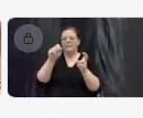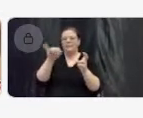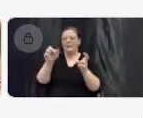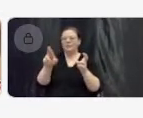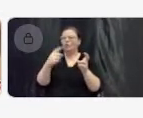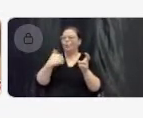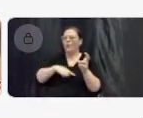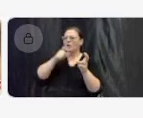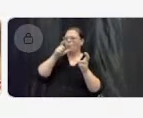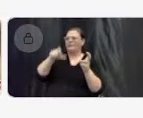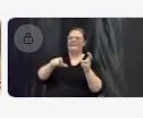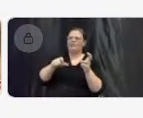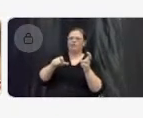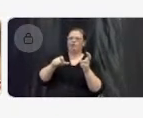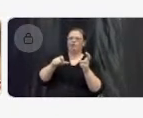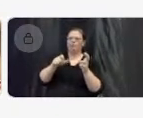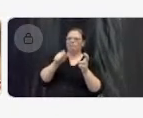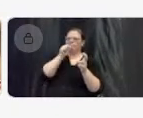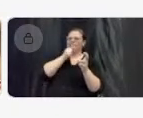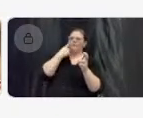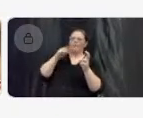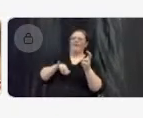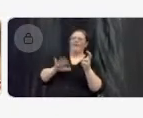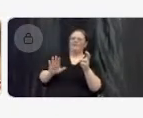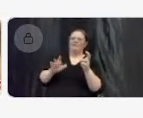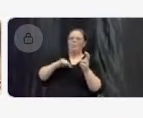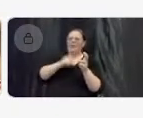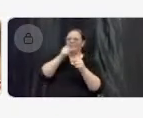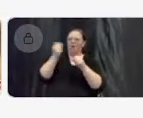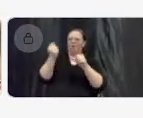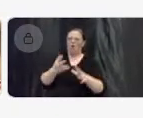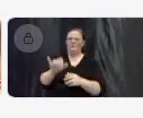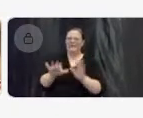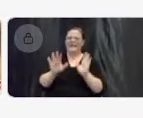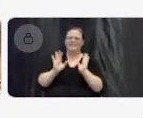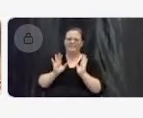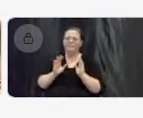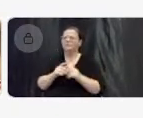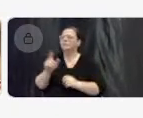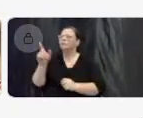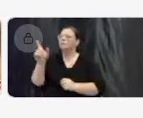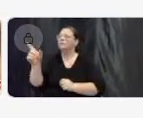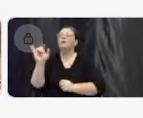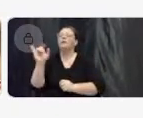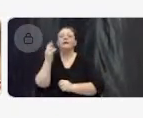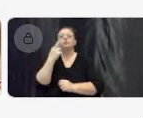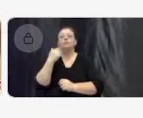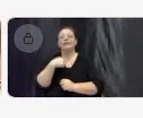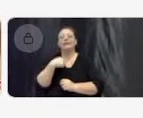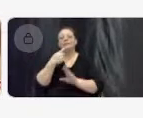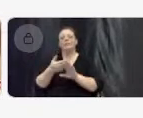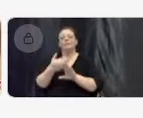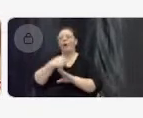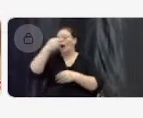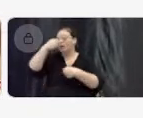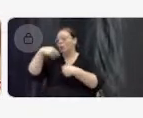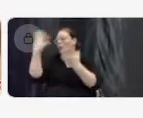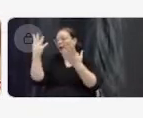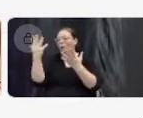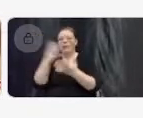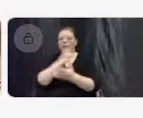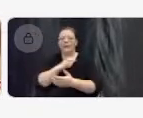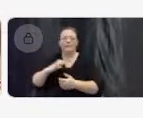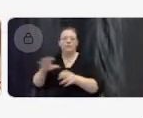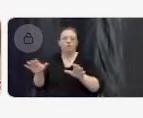mean, that's nothing that we've caused or brought about. That's why I said earlier, I don't care what the